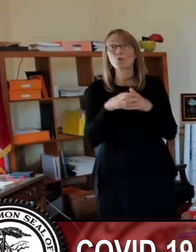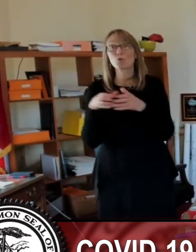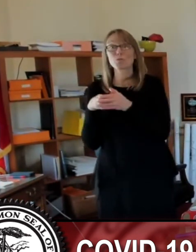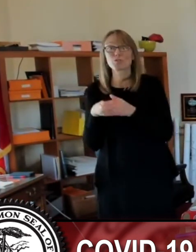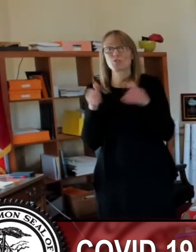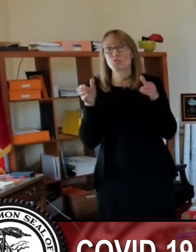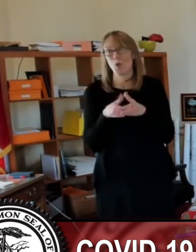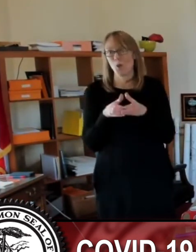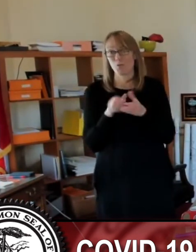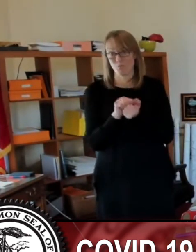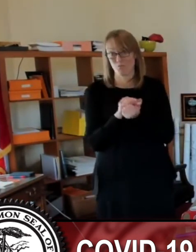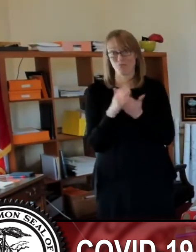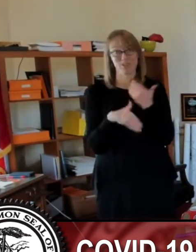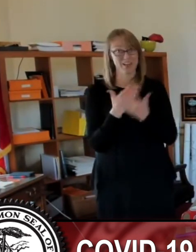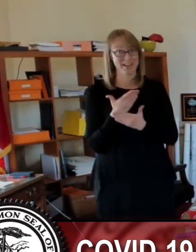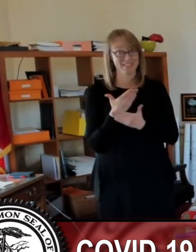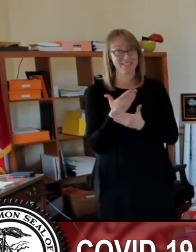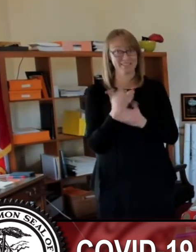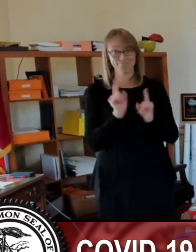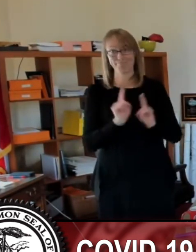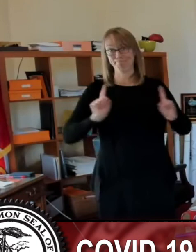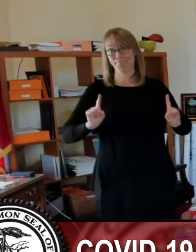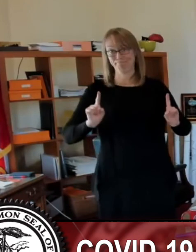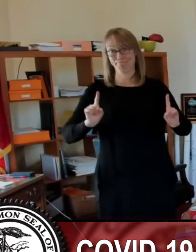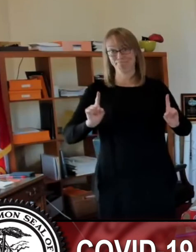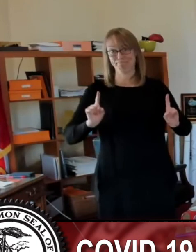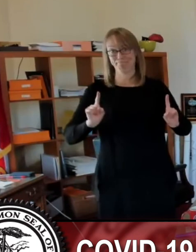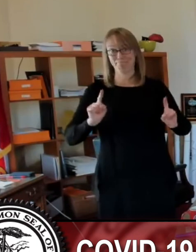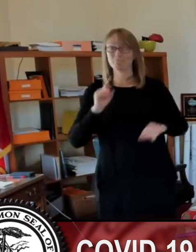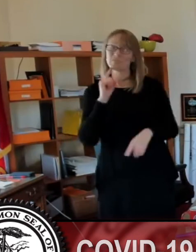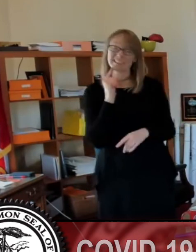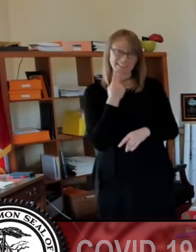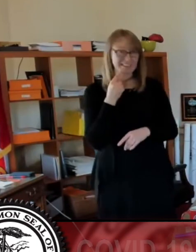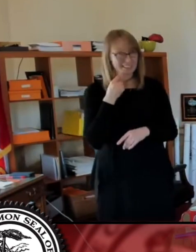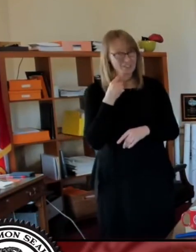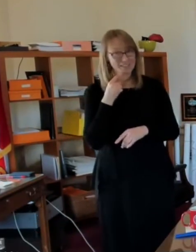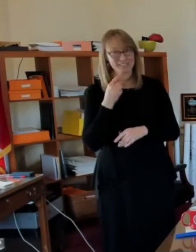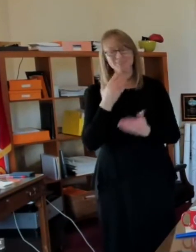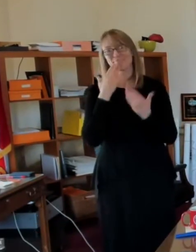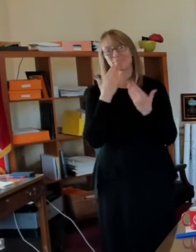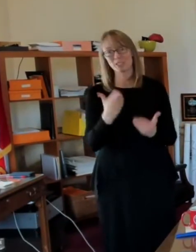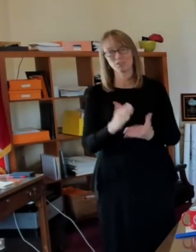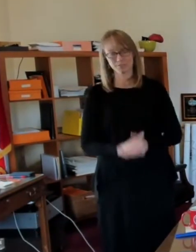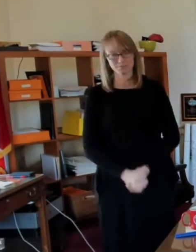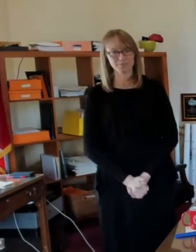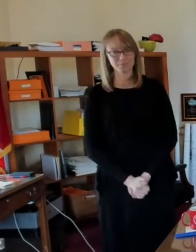Wash your hands. Stay socially distanced. This is serious. Thank you all.